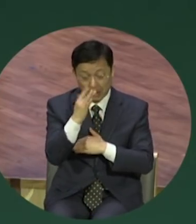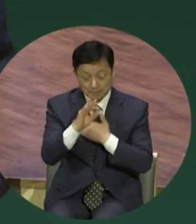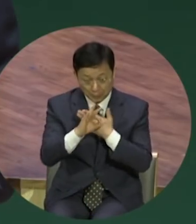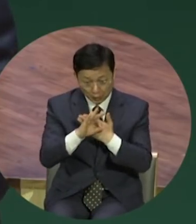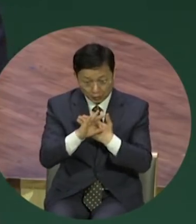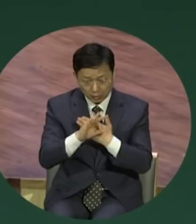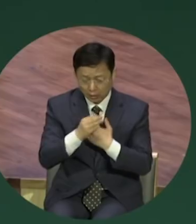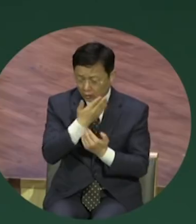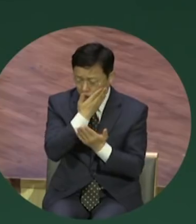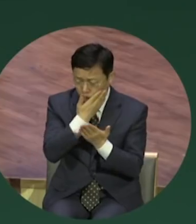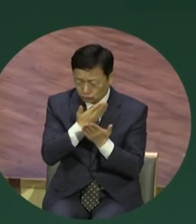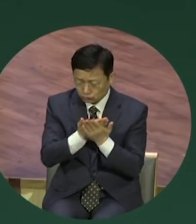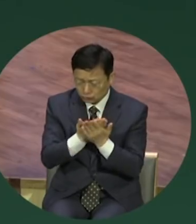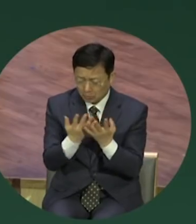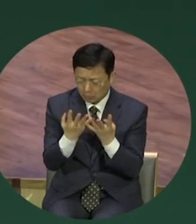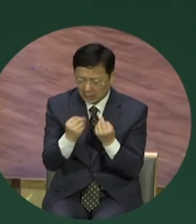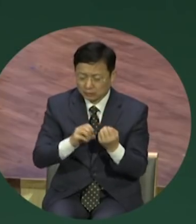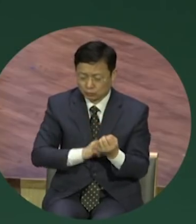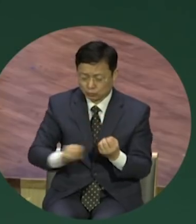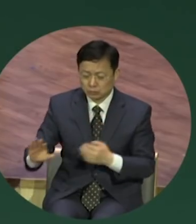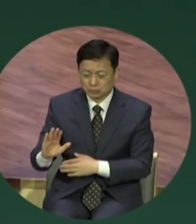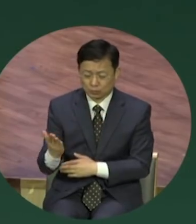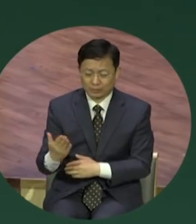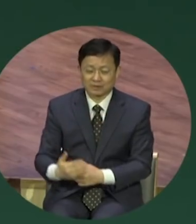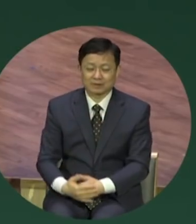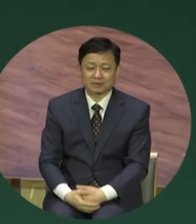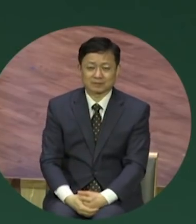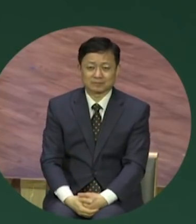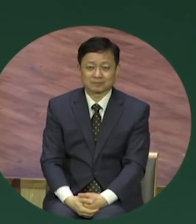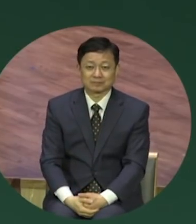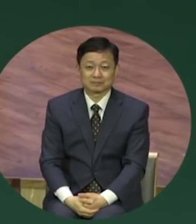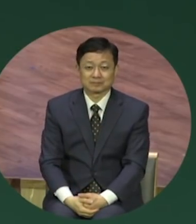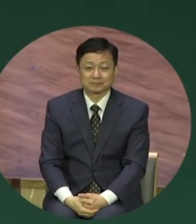can't discover this and if you can't feel it, then you'll lose hold of many things in your walk of